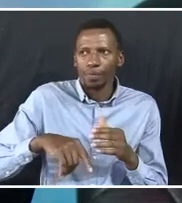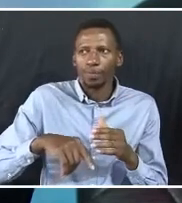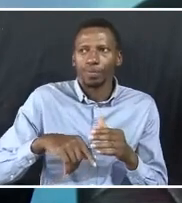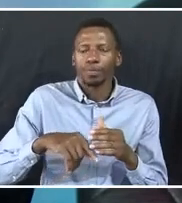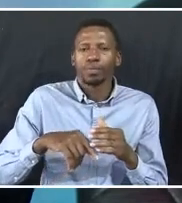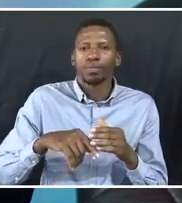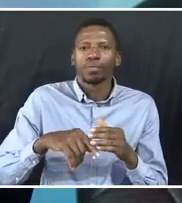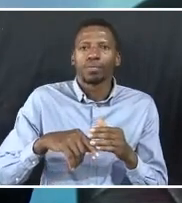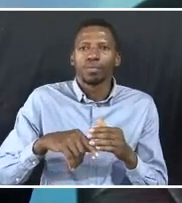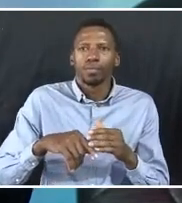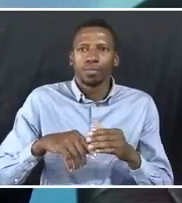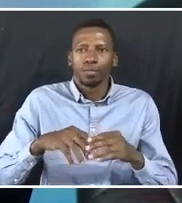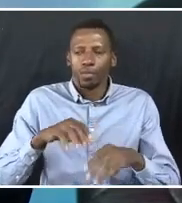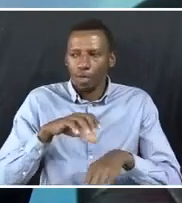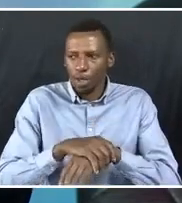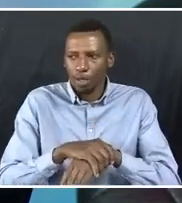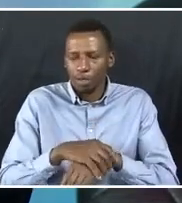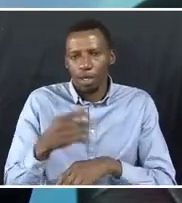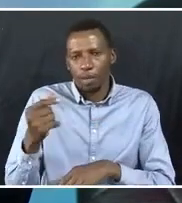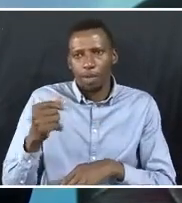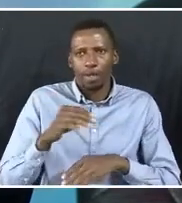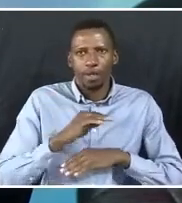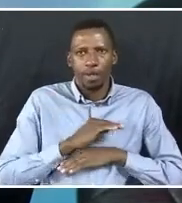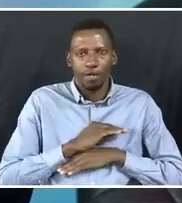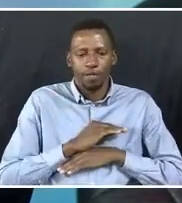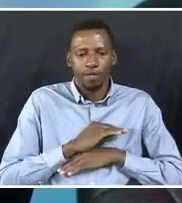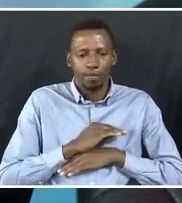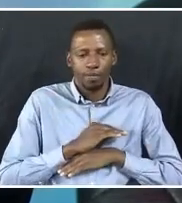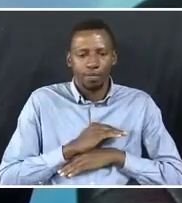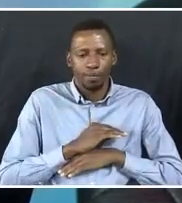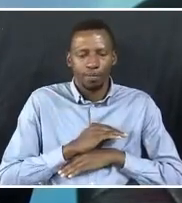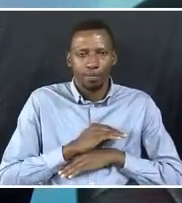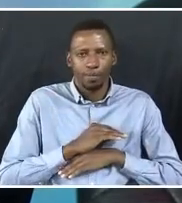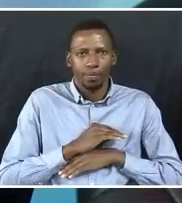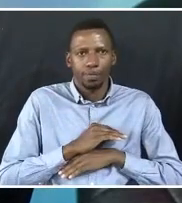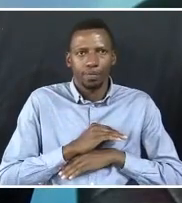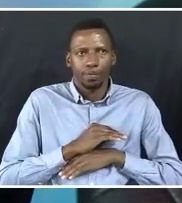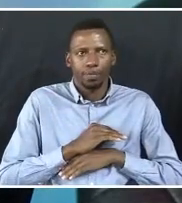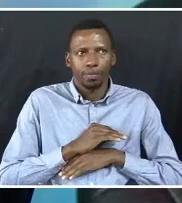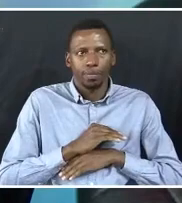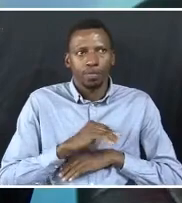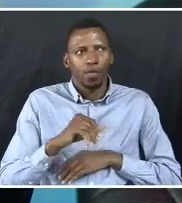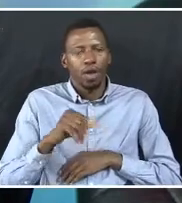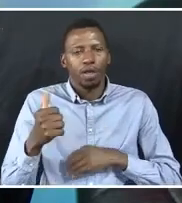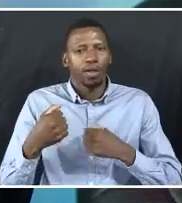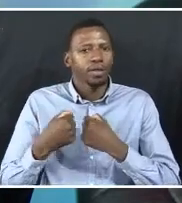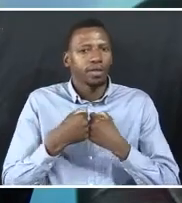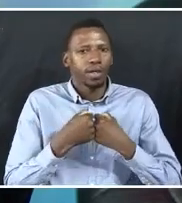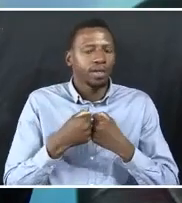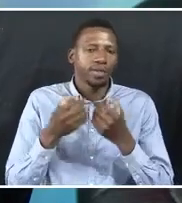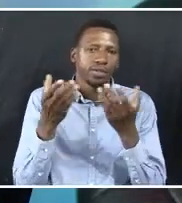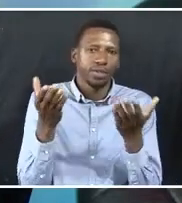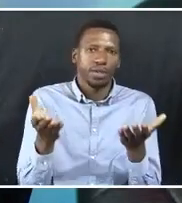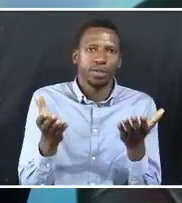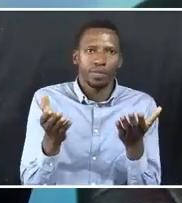we got enough funds. But let me tell you, another difficulty came.